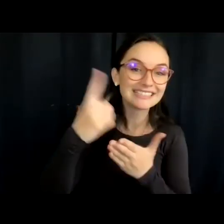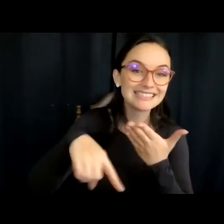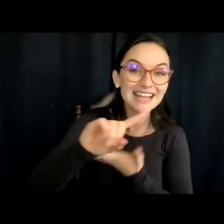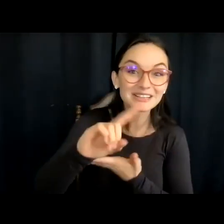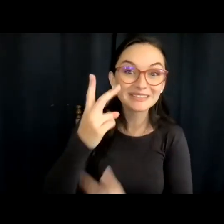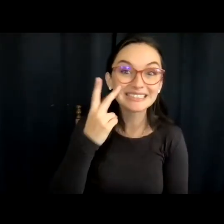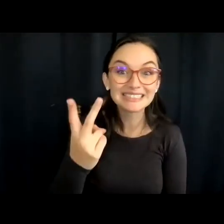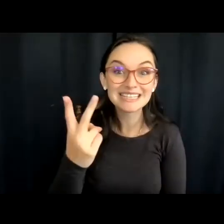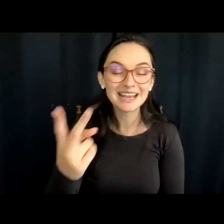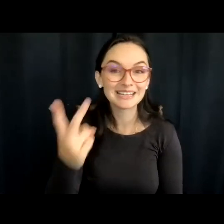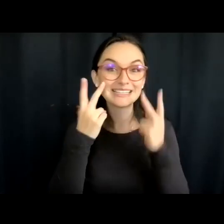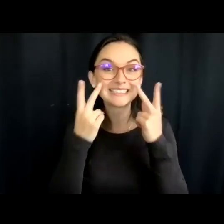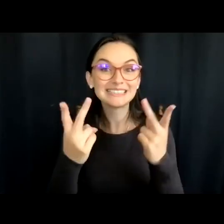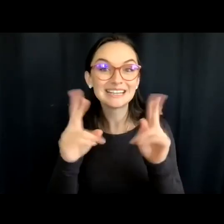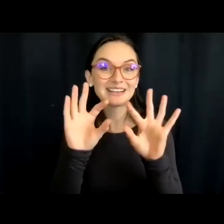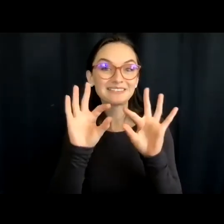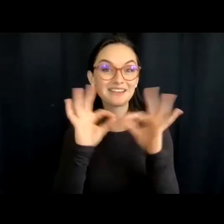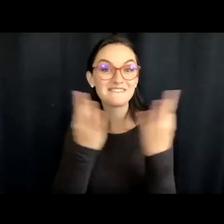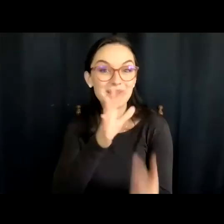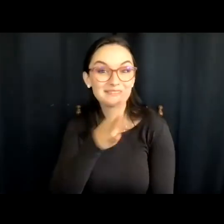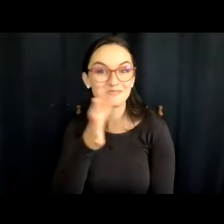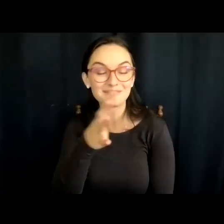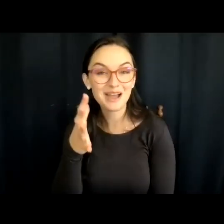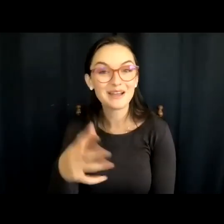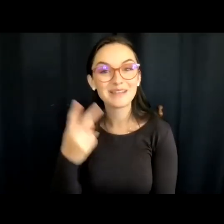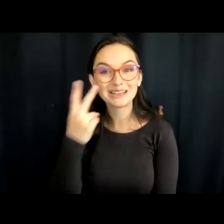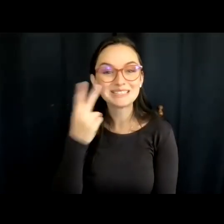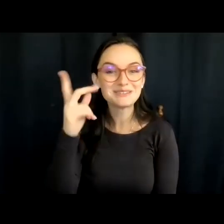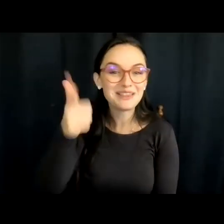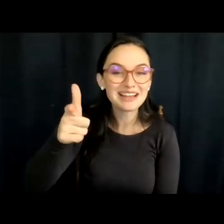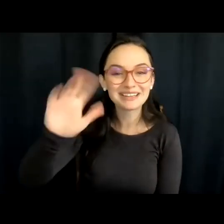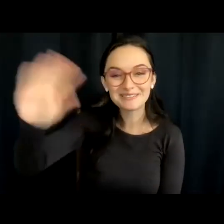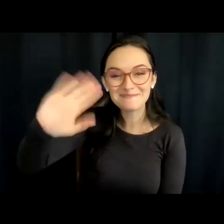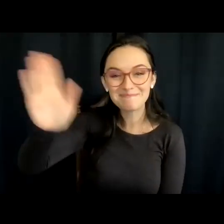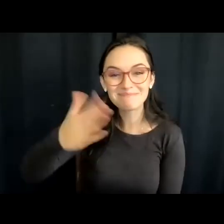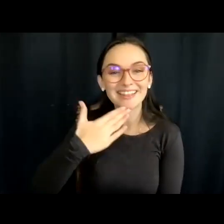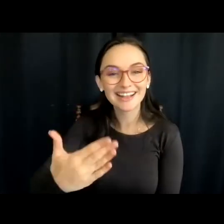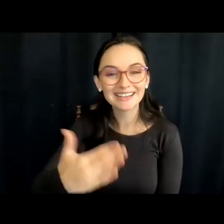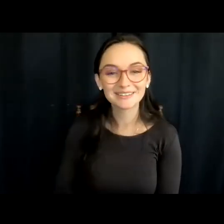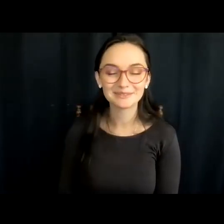we visit Duck Family Farm. And I will see you all later. Thank you.